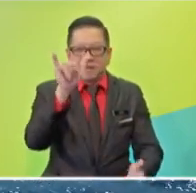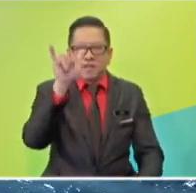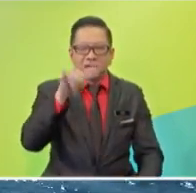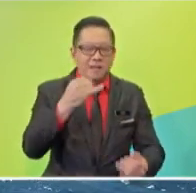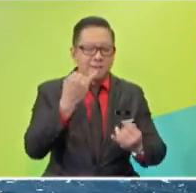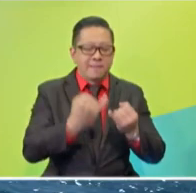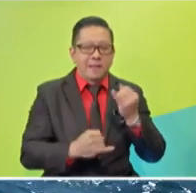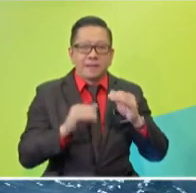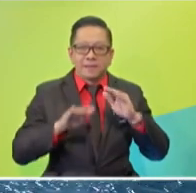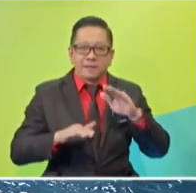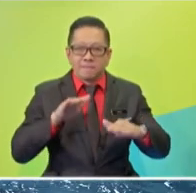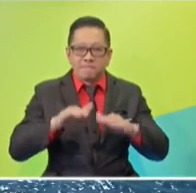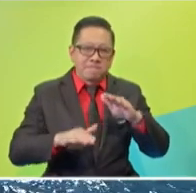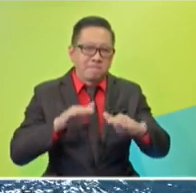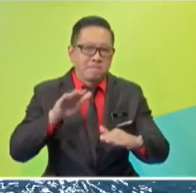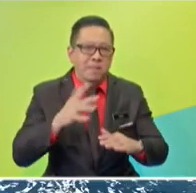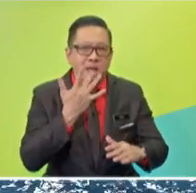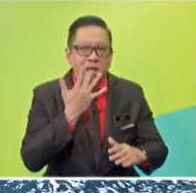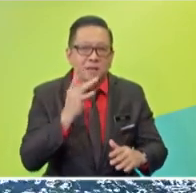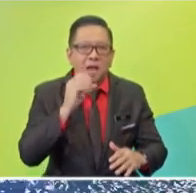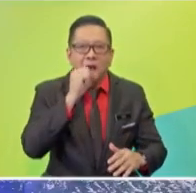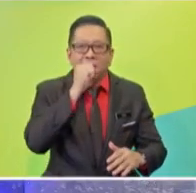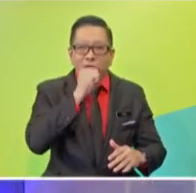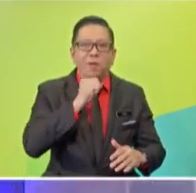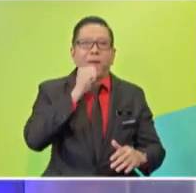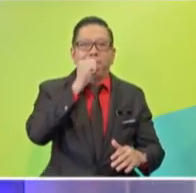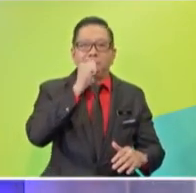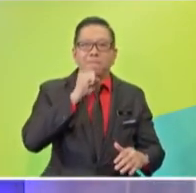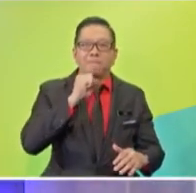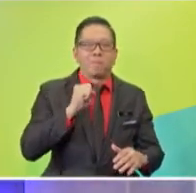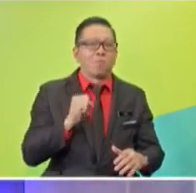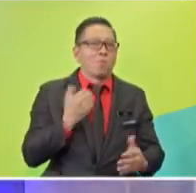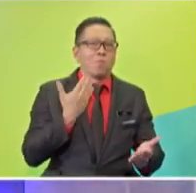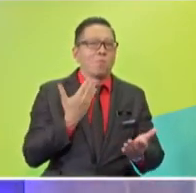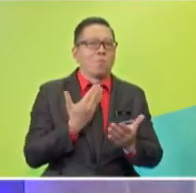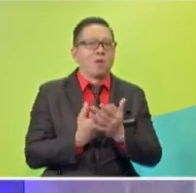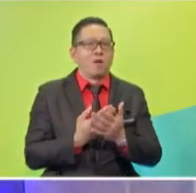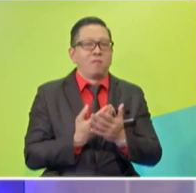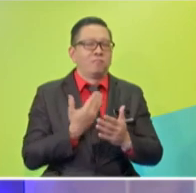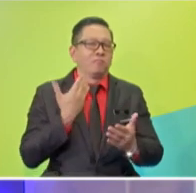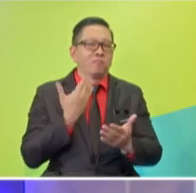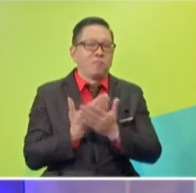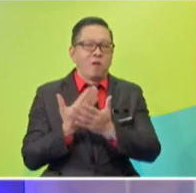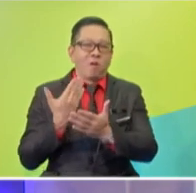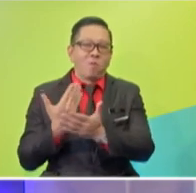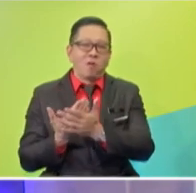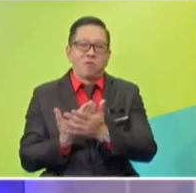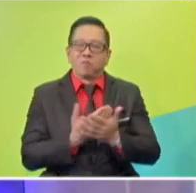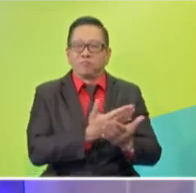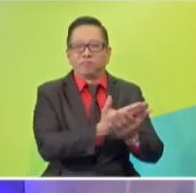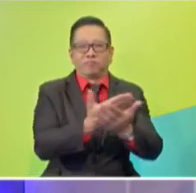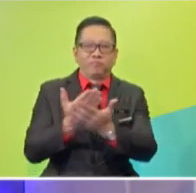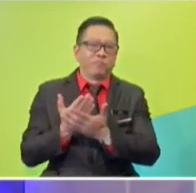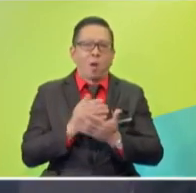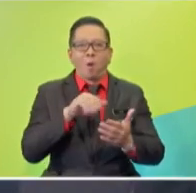last step of tasting an ice cream. Well, good job, well everyone. Done. They got